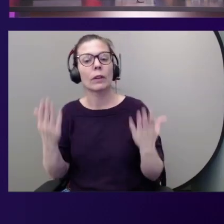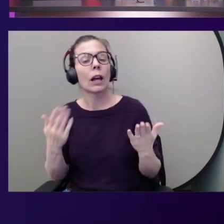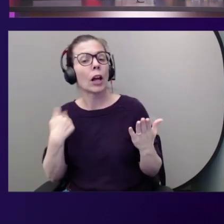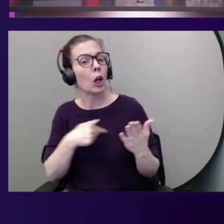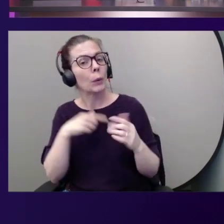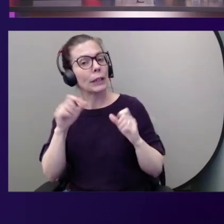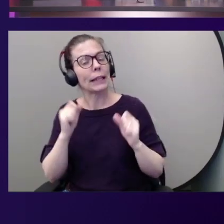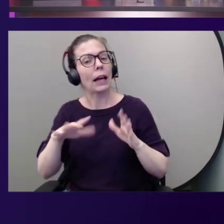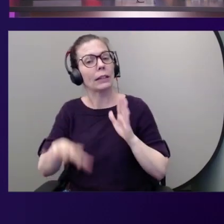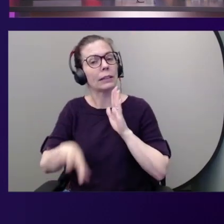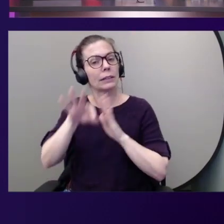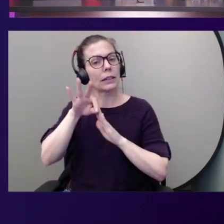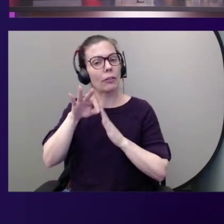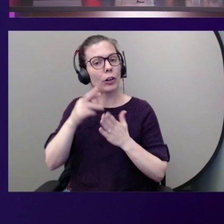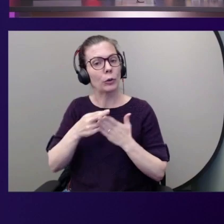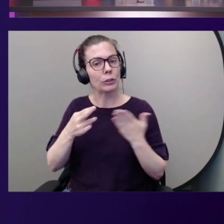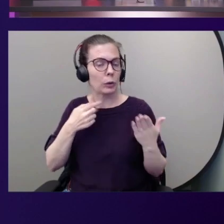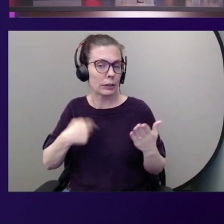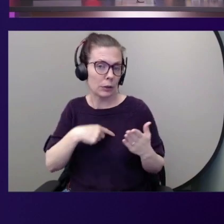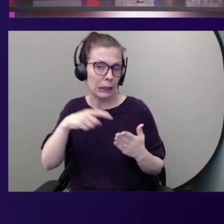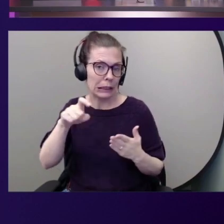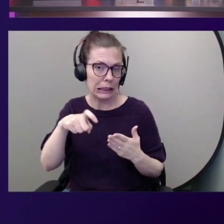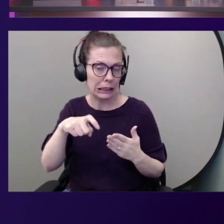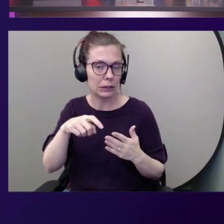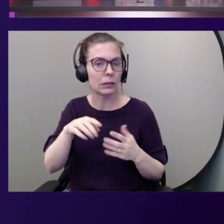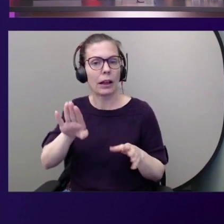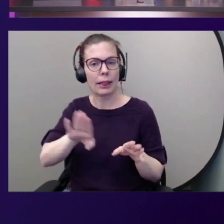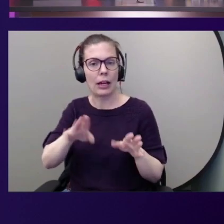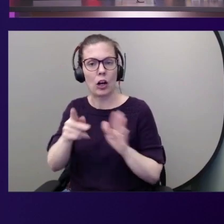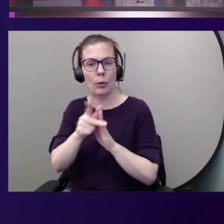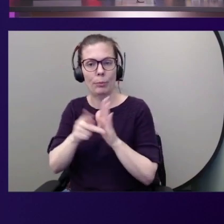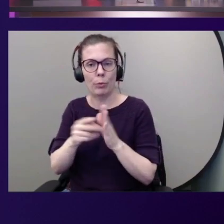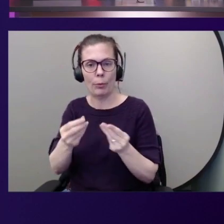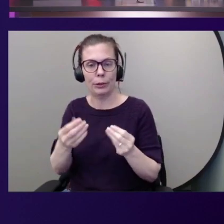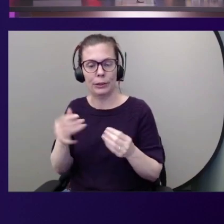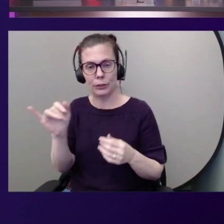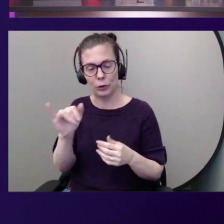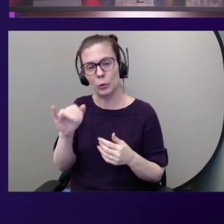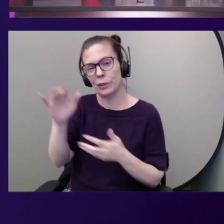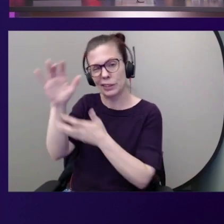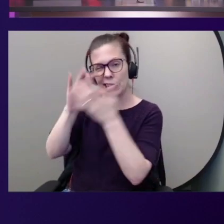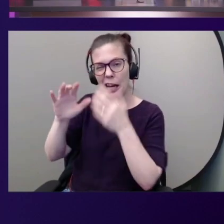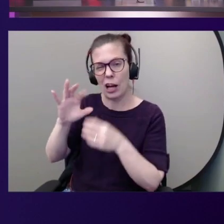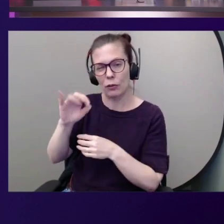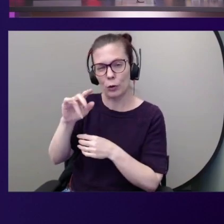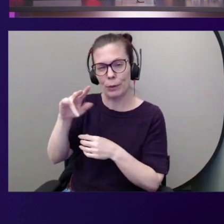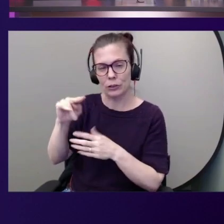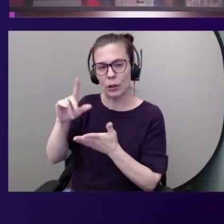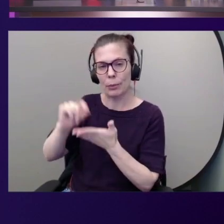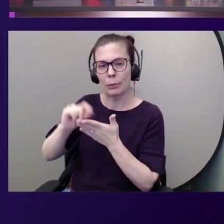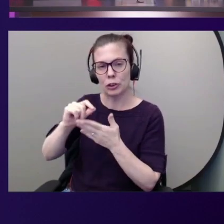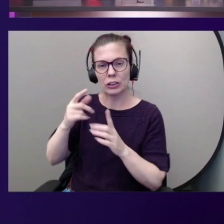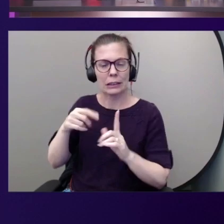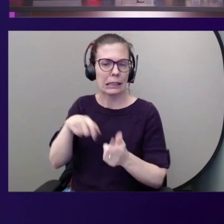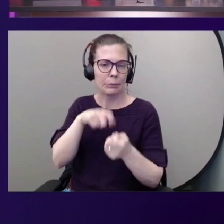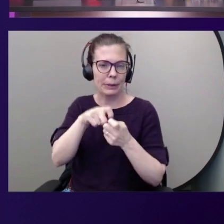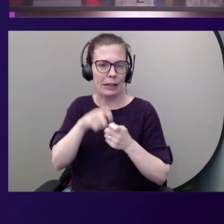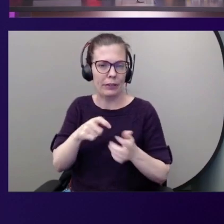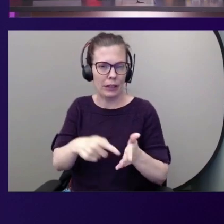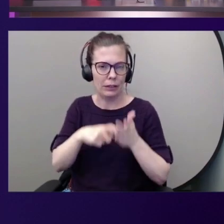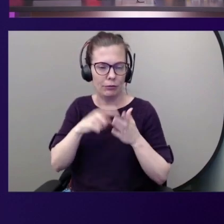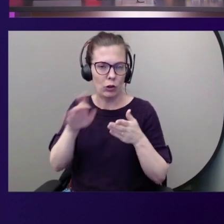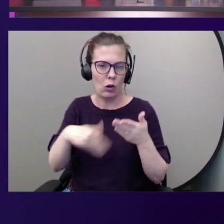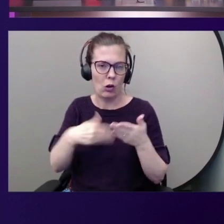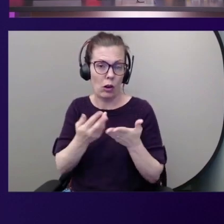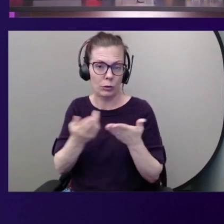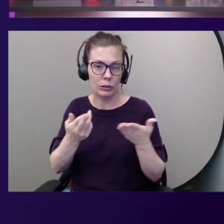discover the resources that we need and their properties because CloudFormation publishes a specification for all resources. It's open to the public. You can go look at